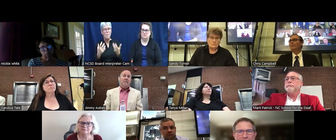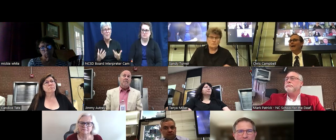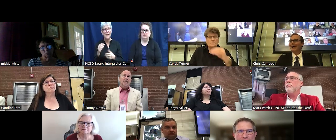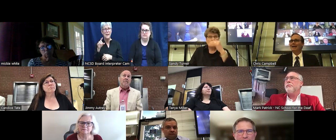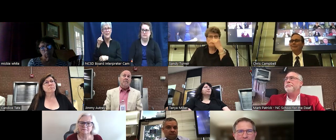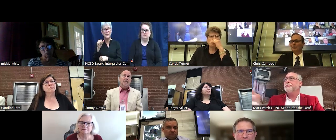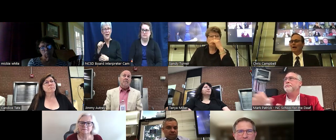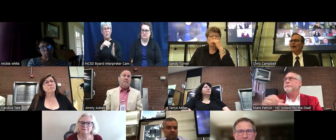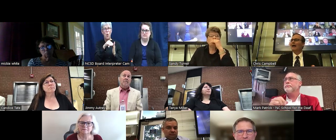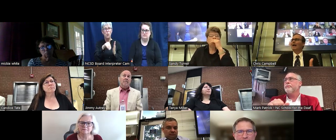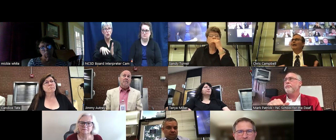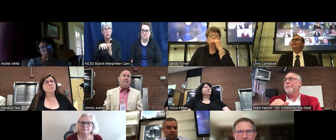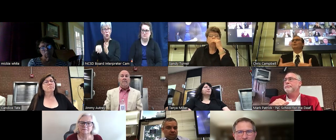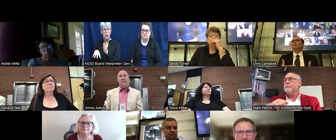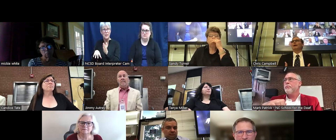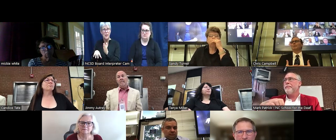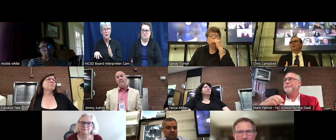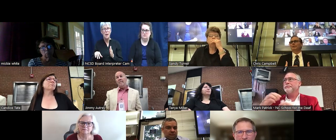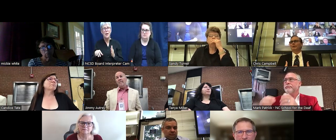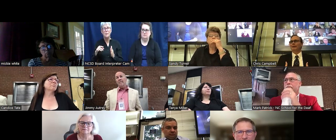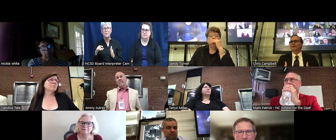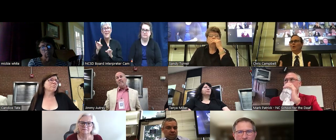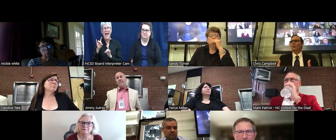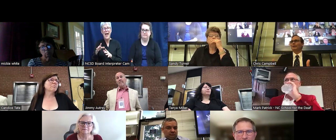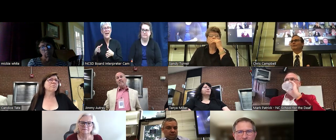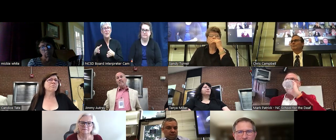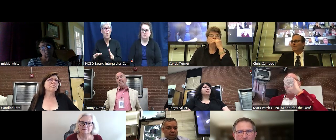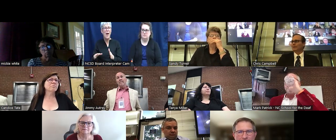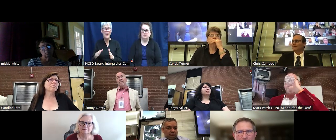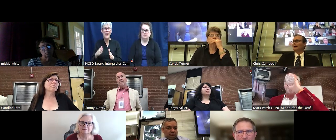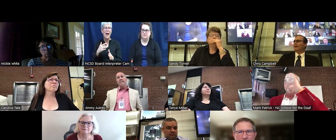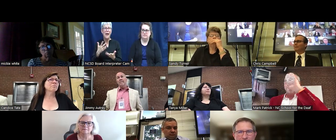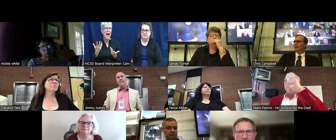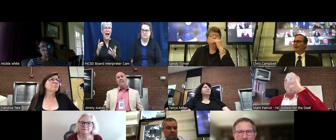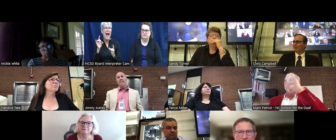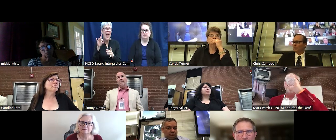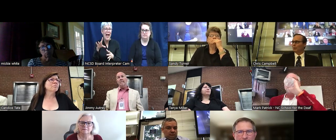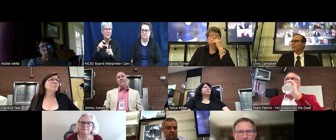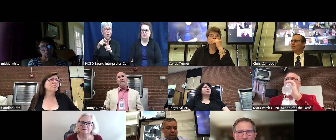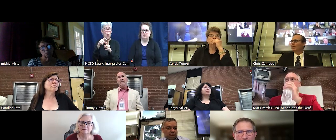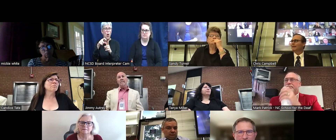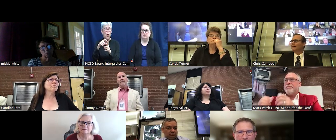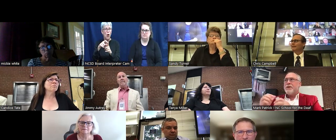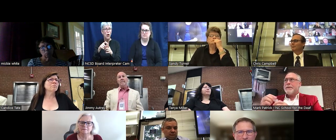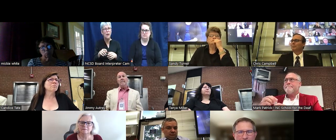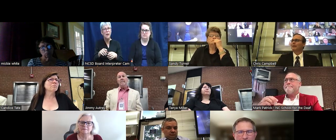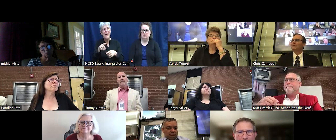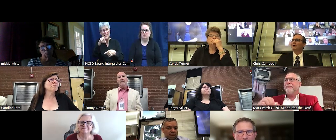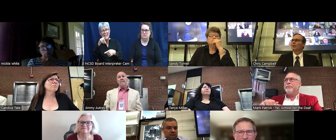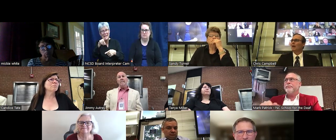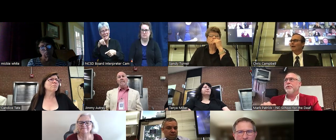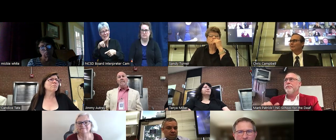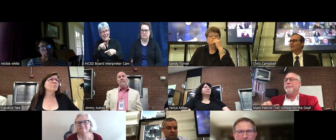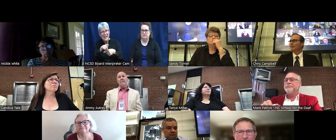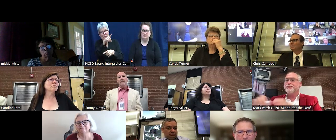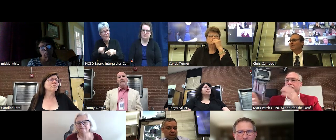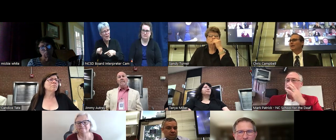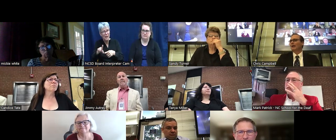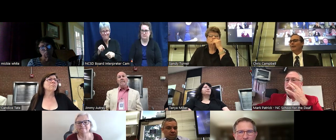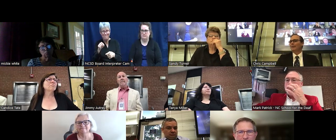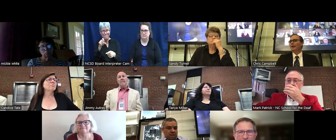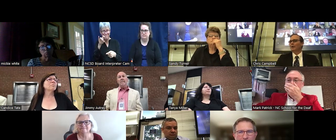the behavior, I hate the way personally that it's called discipline and behavioral rules related to discipline, because for a lot of